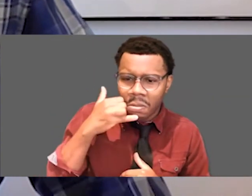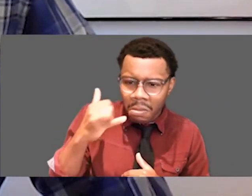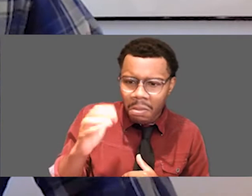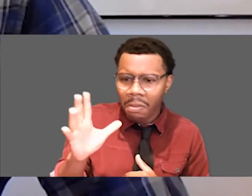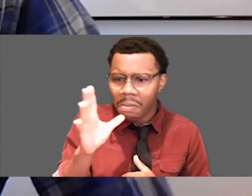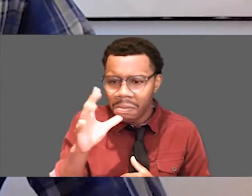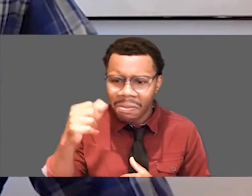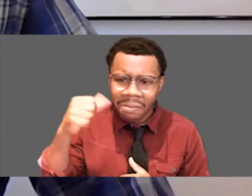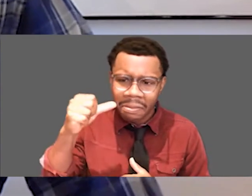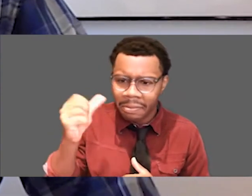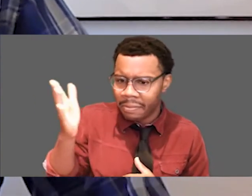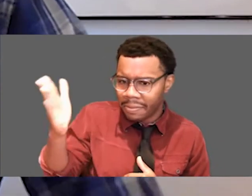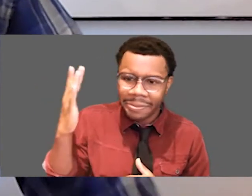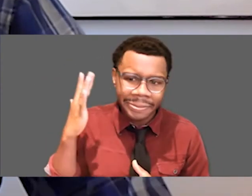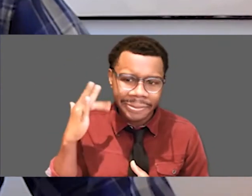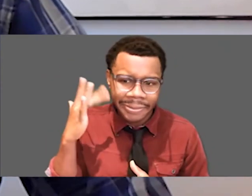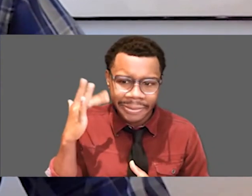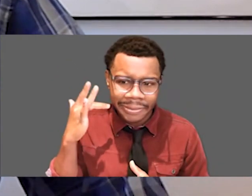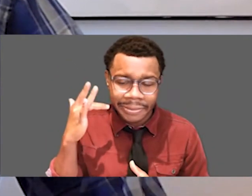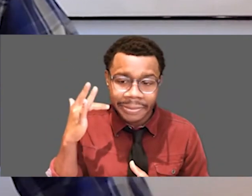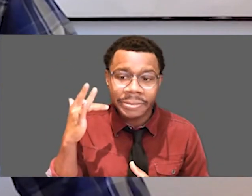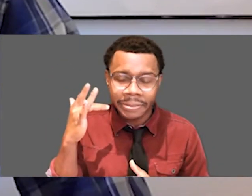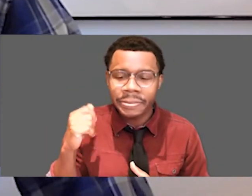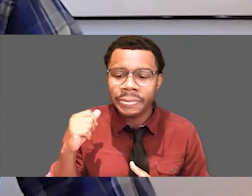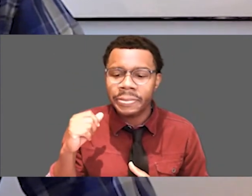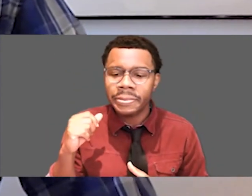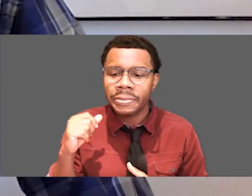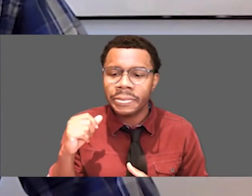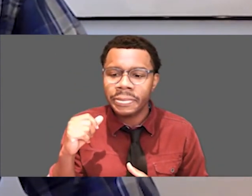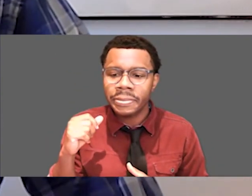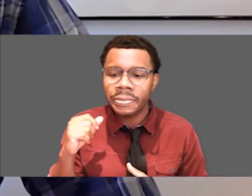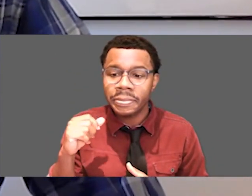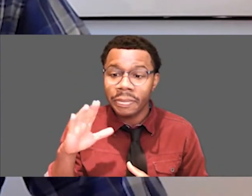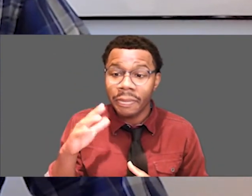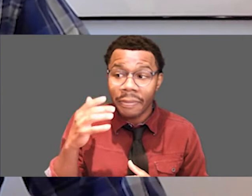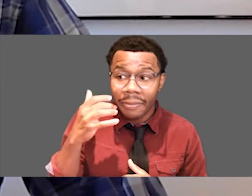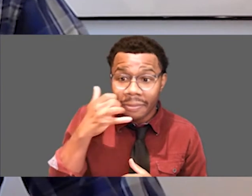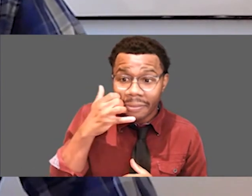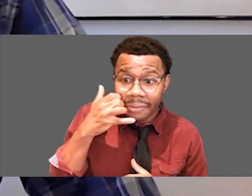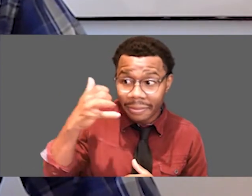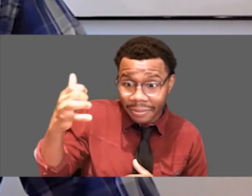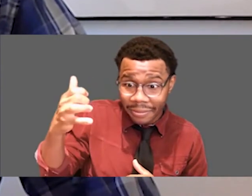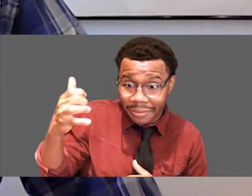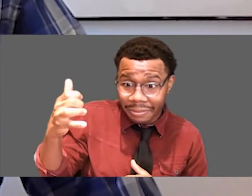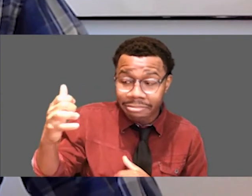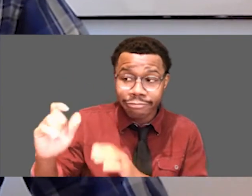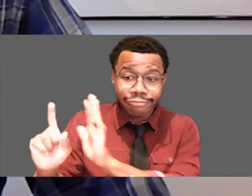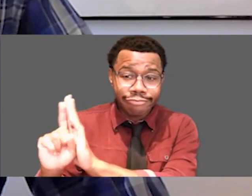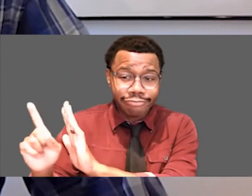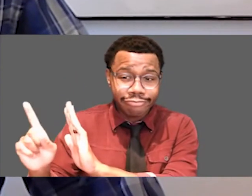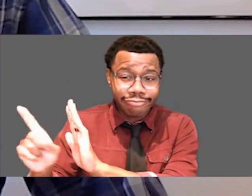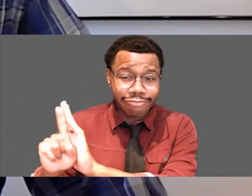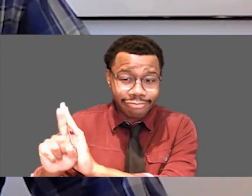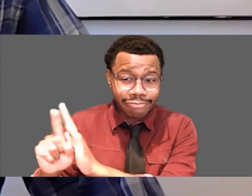As the phone rang, I fully expected to learn that what I'd been told was really a bad mistake, and Dad was just